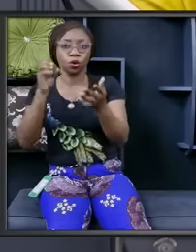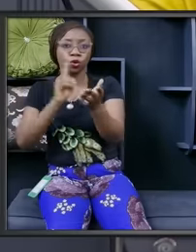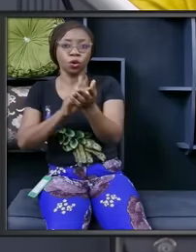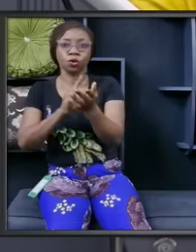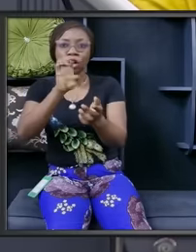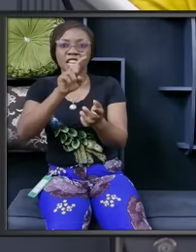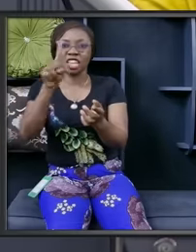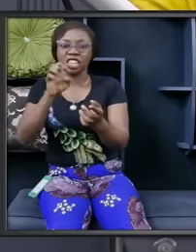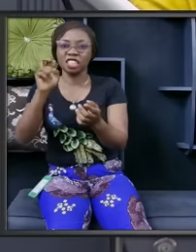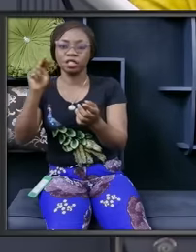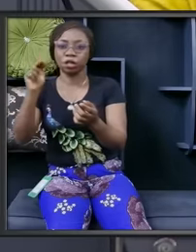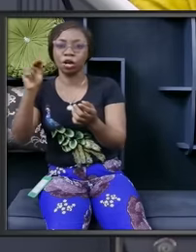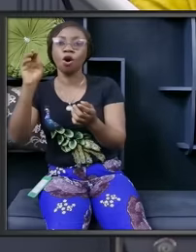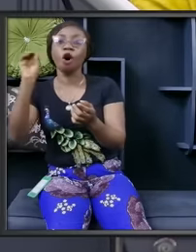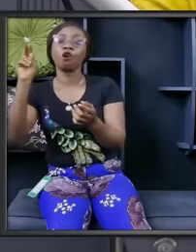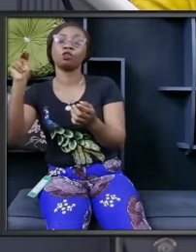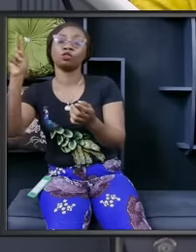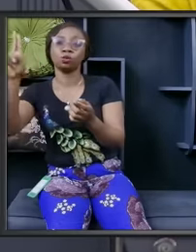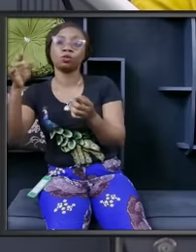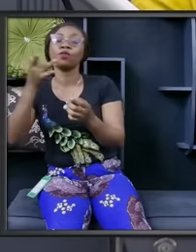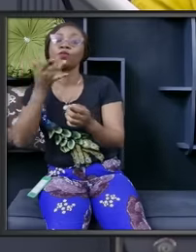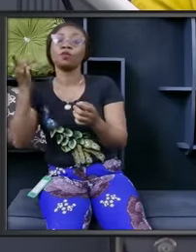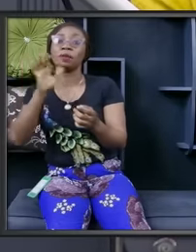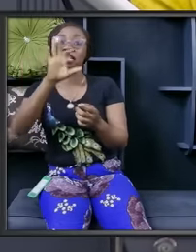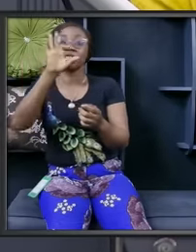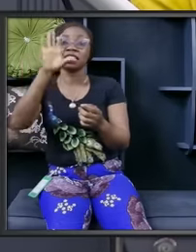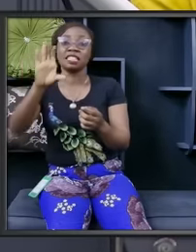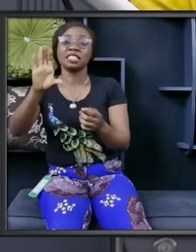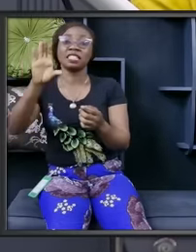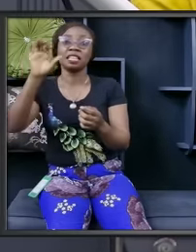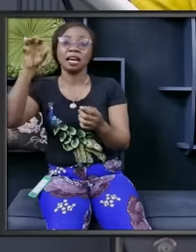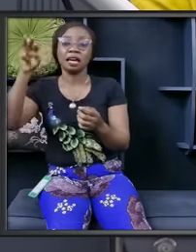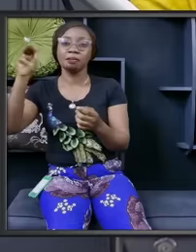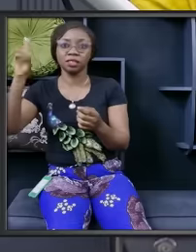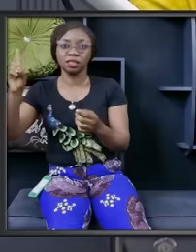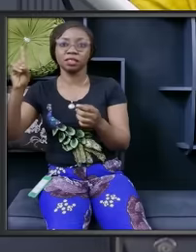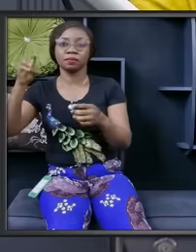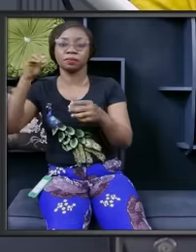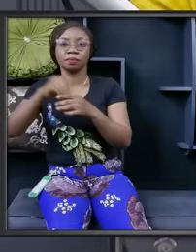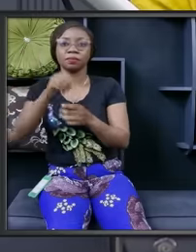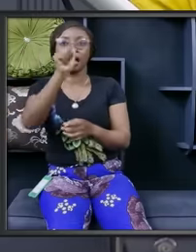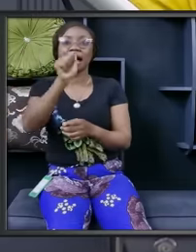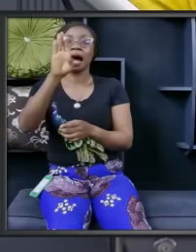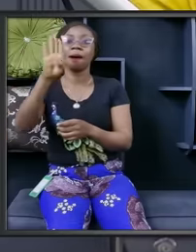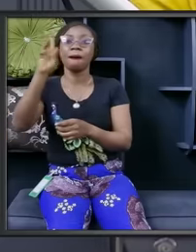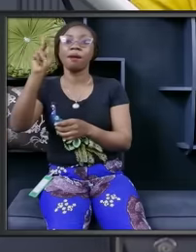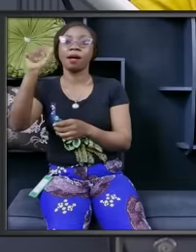Zono, CM, former CMD, Feta One, Abakliki, they are alive. Dr.